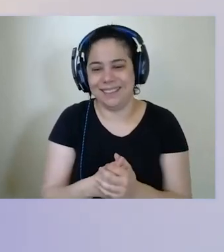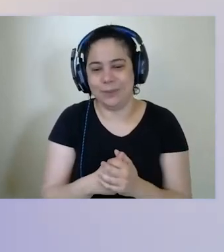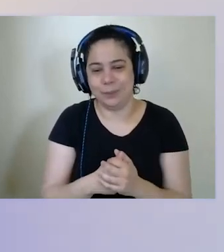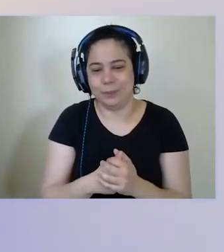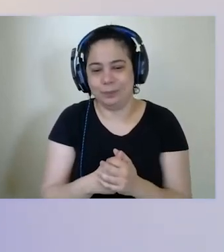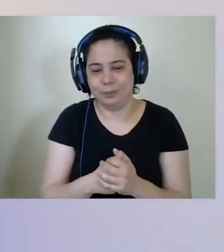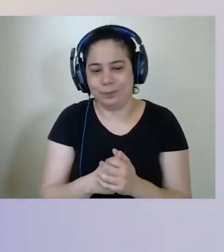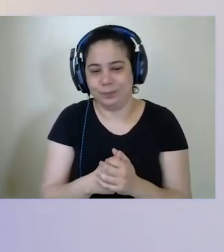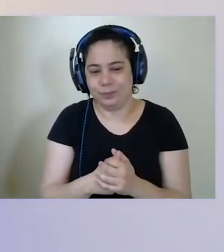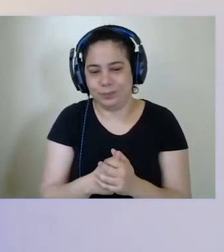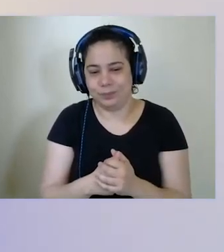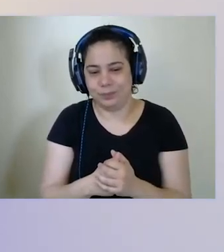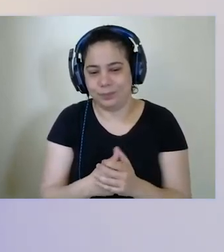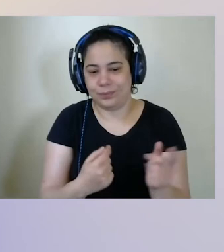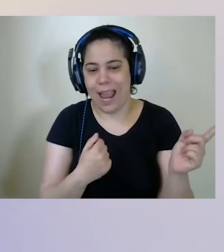in the